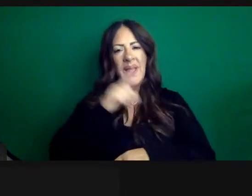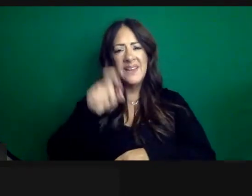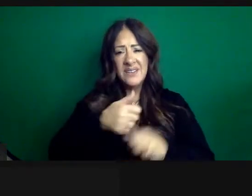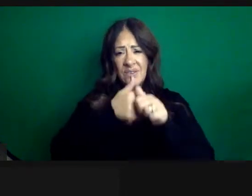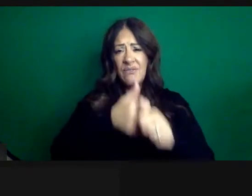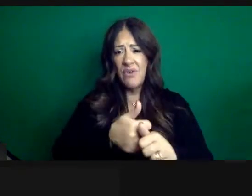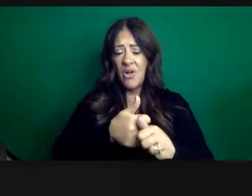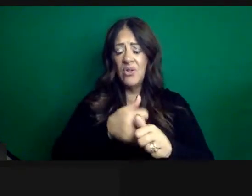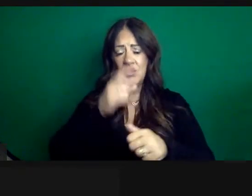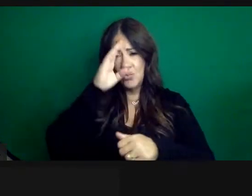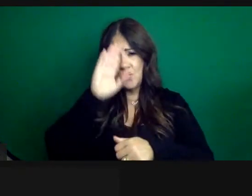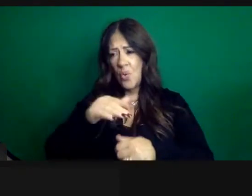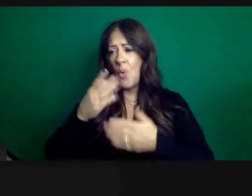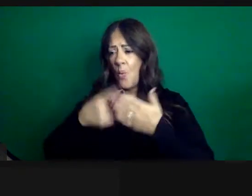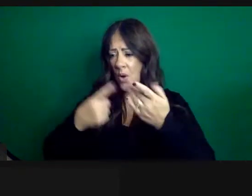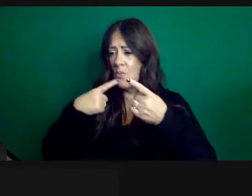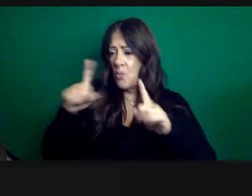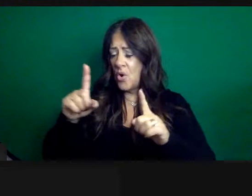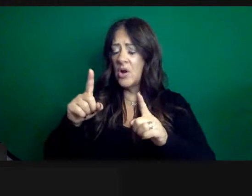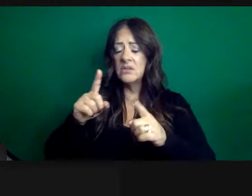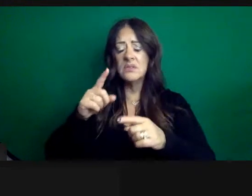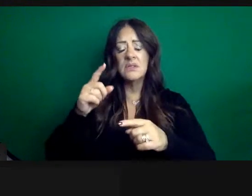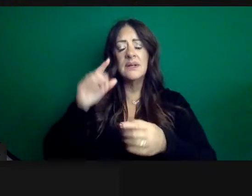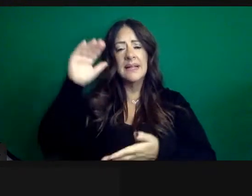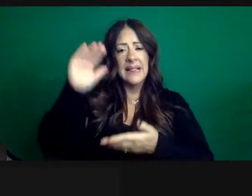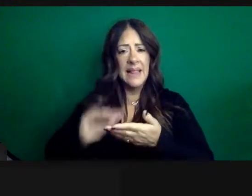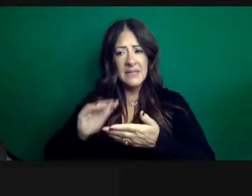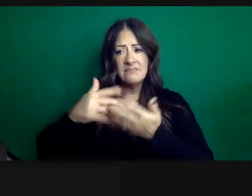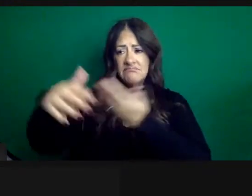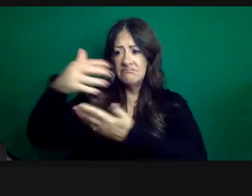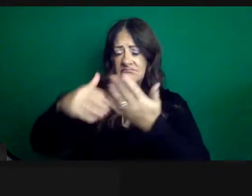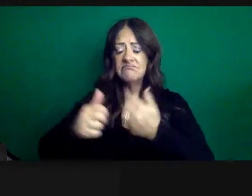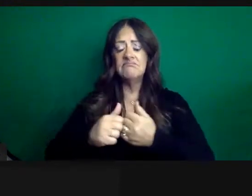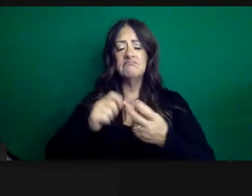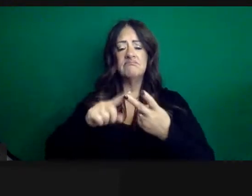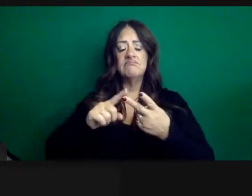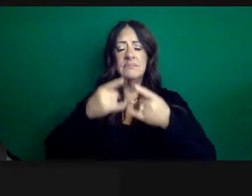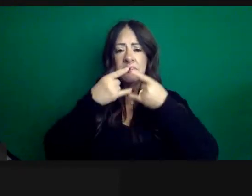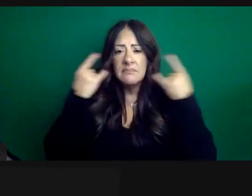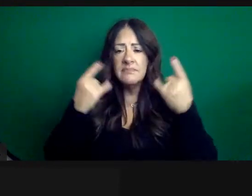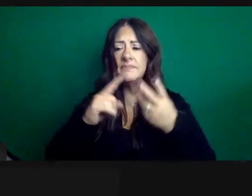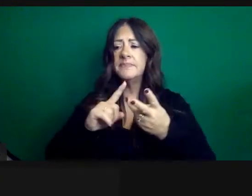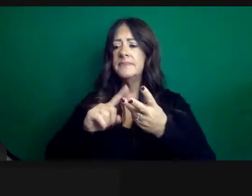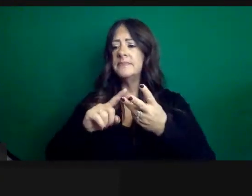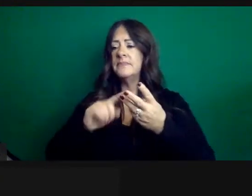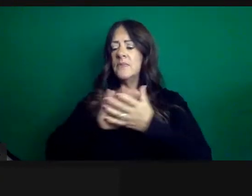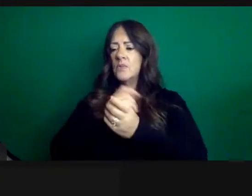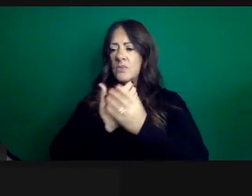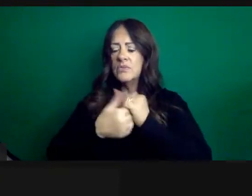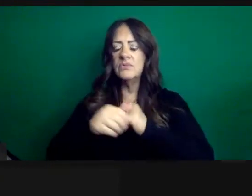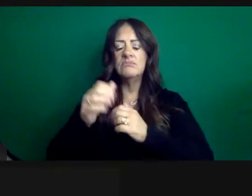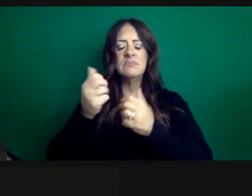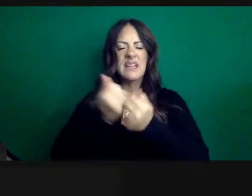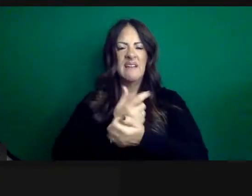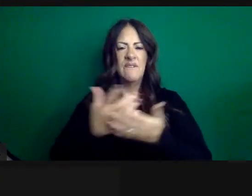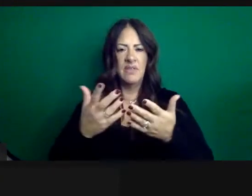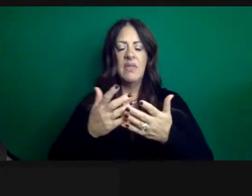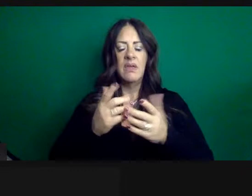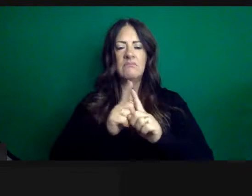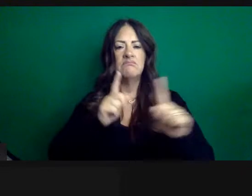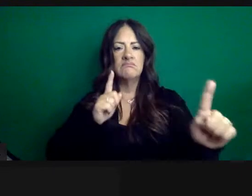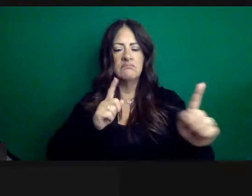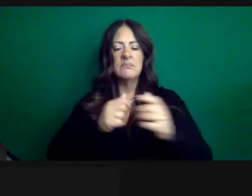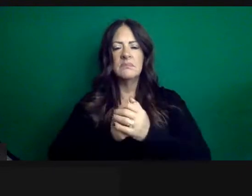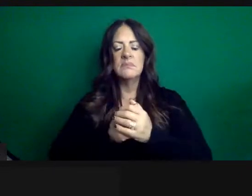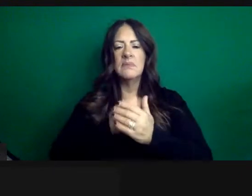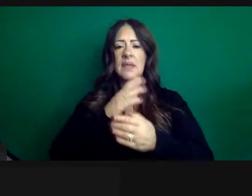we have seen as we see the number of people vaccinated, the number of people with that level of protection increase day over